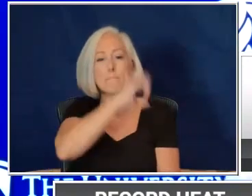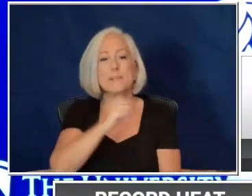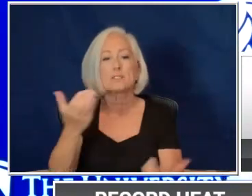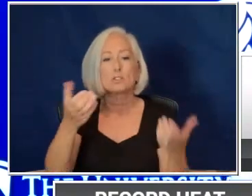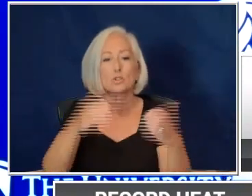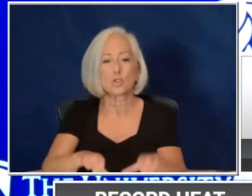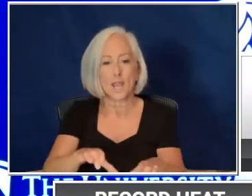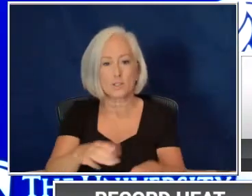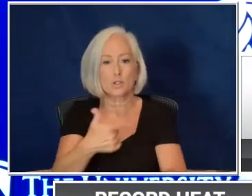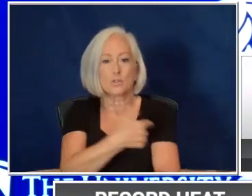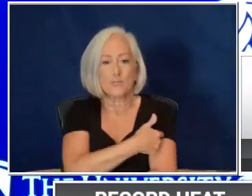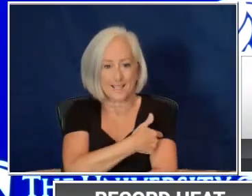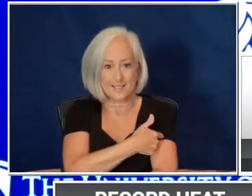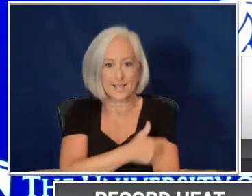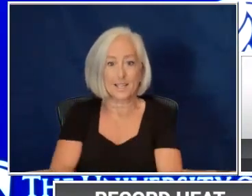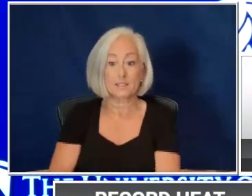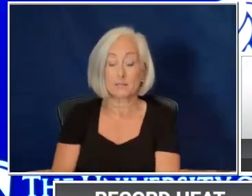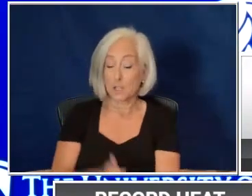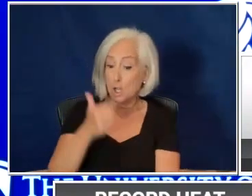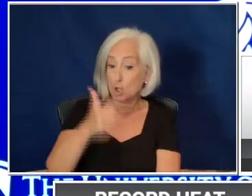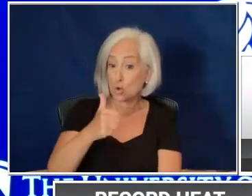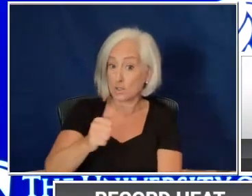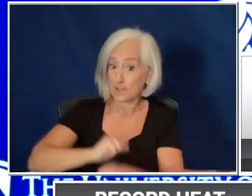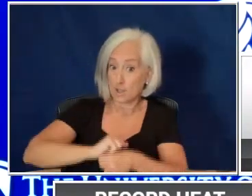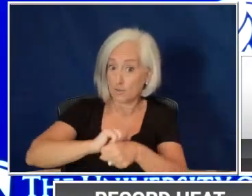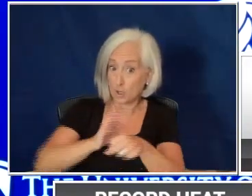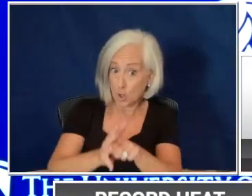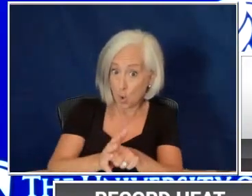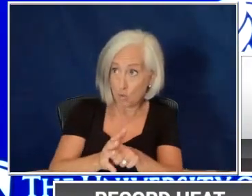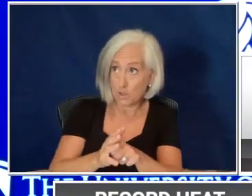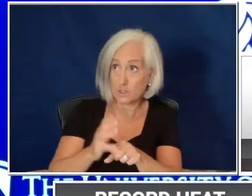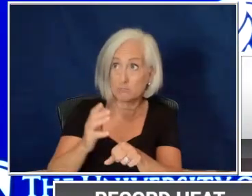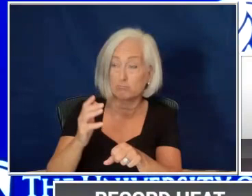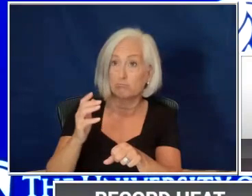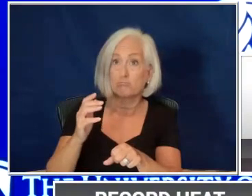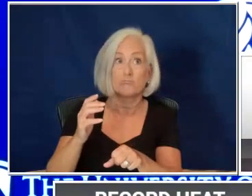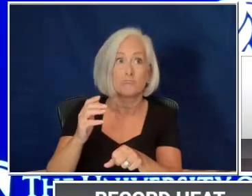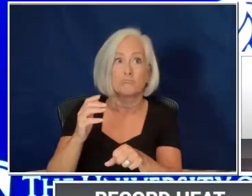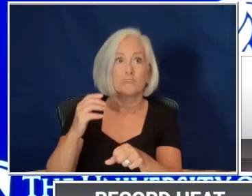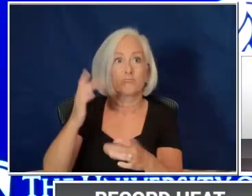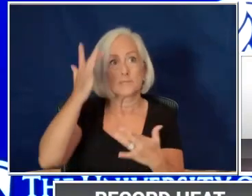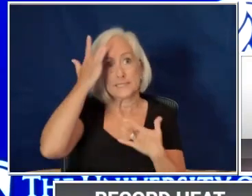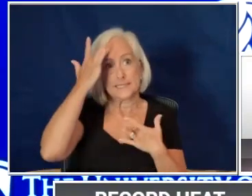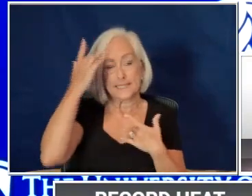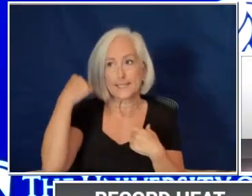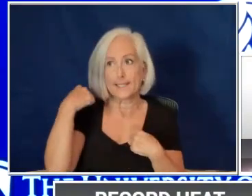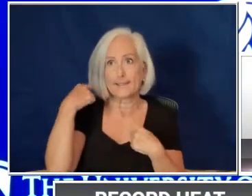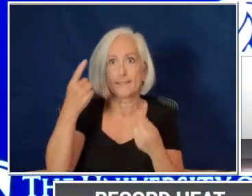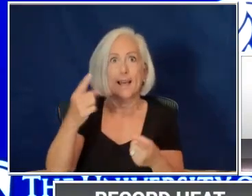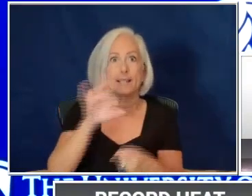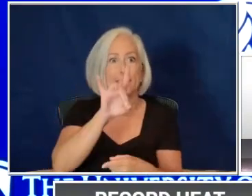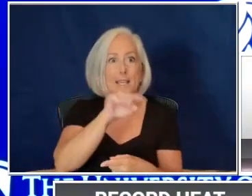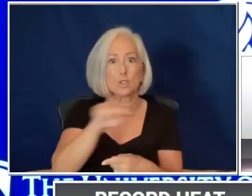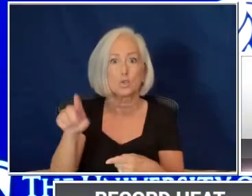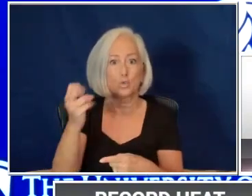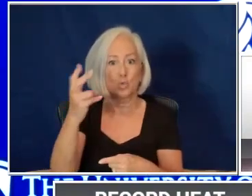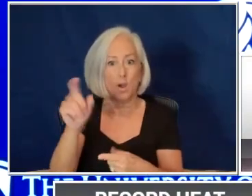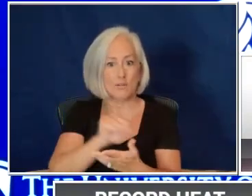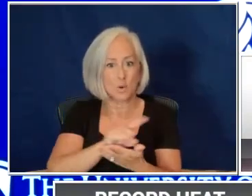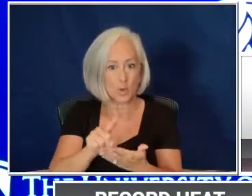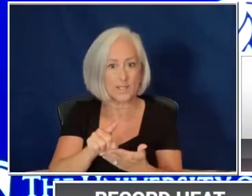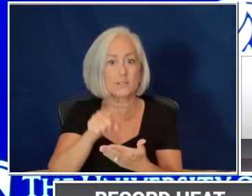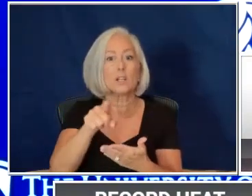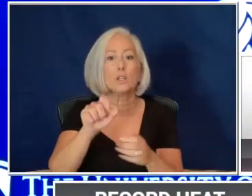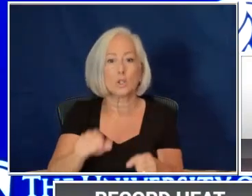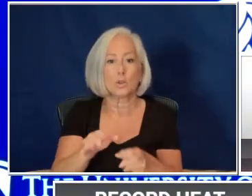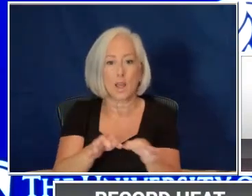COVID and had been infected with SARS-CoV-2 in the last, say, 8 to 12 weeks, I think you can push that off until you get to that 8 to